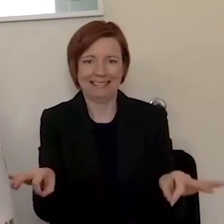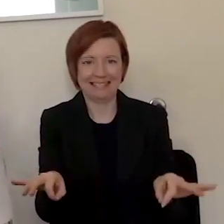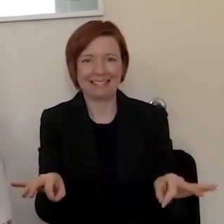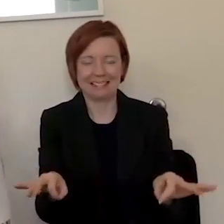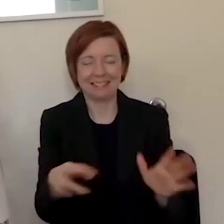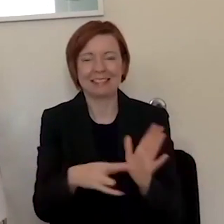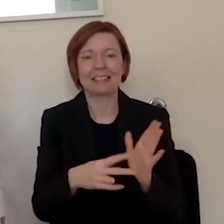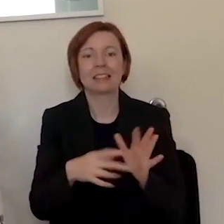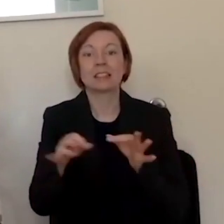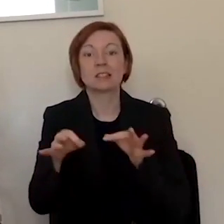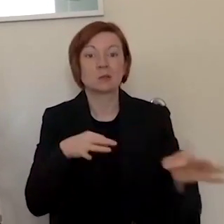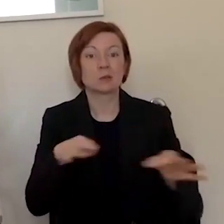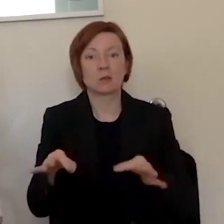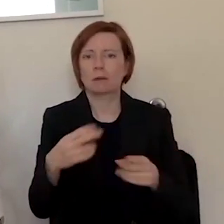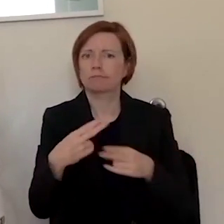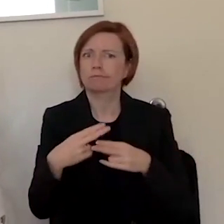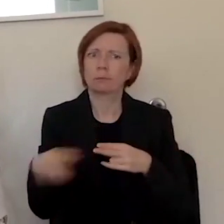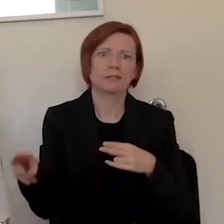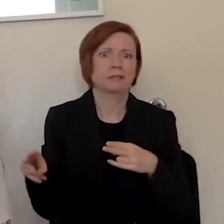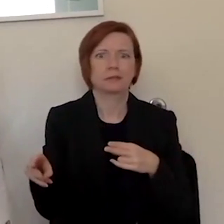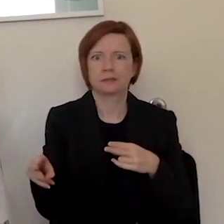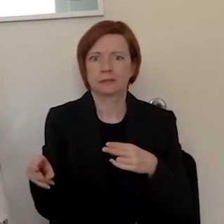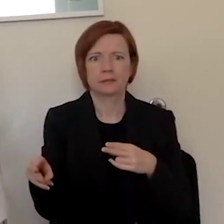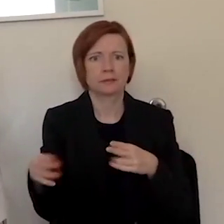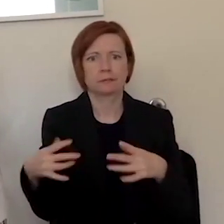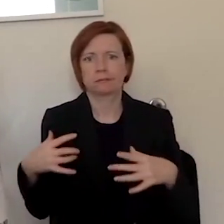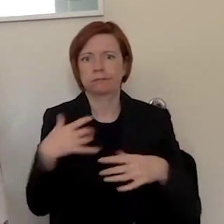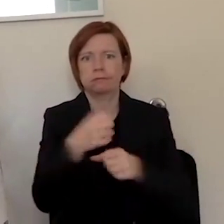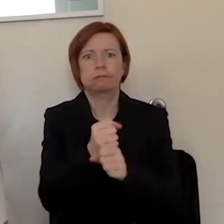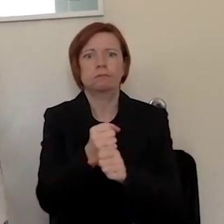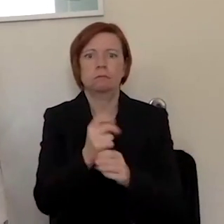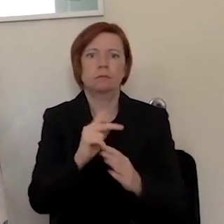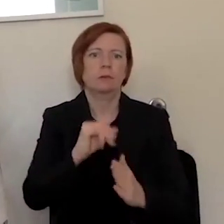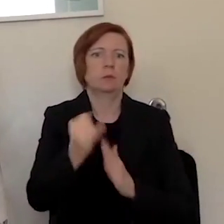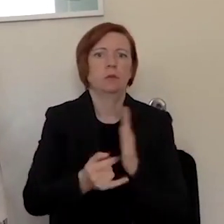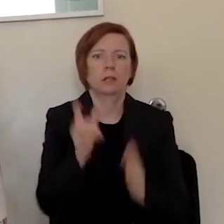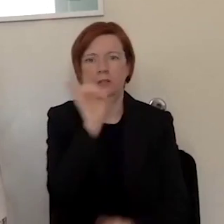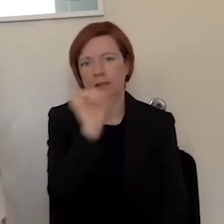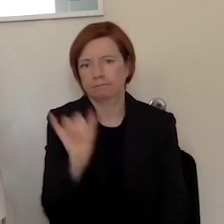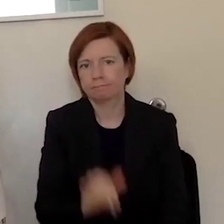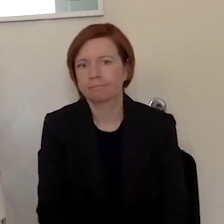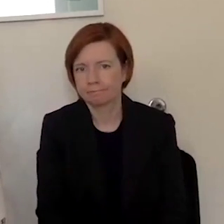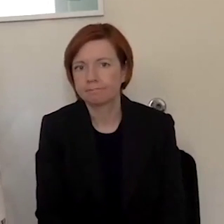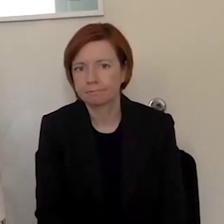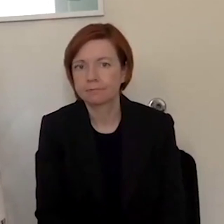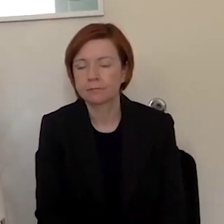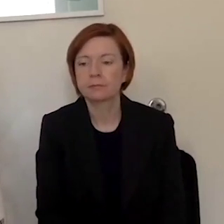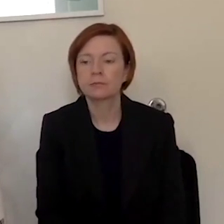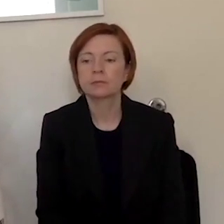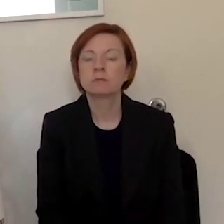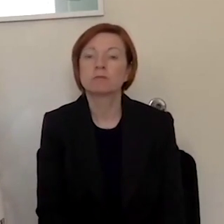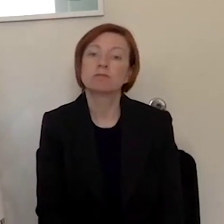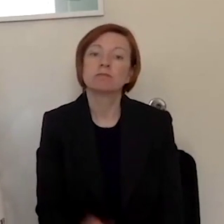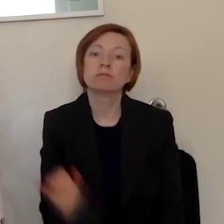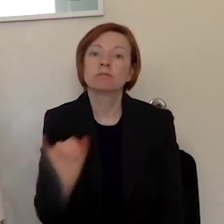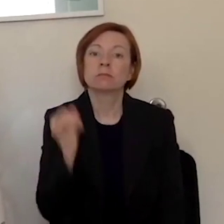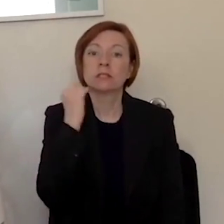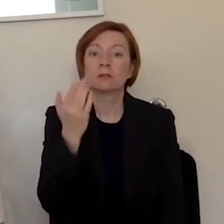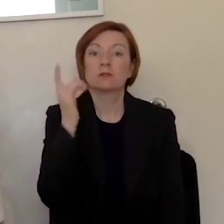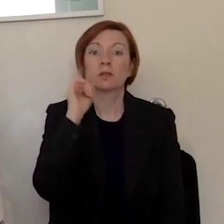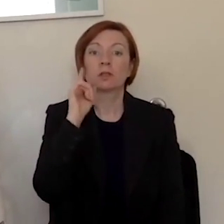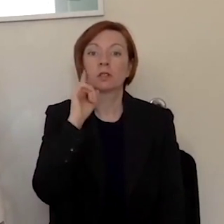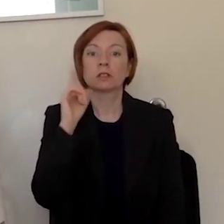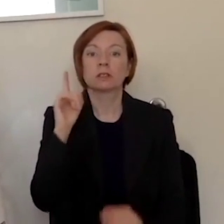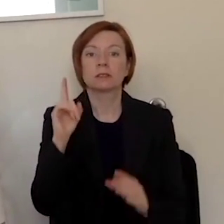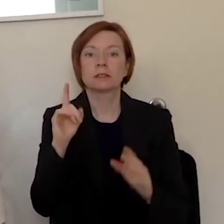is describing very briefly what this project is. This is kind of like if